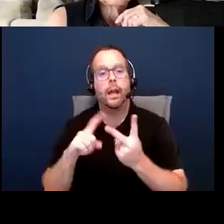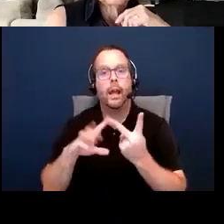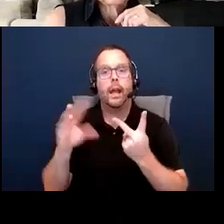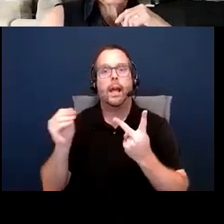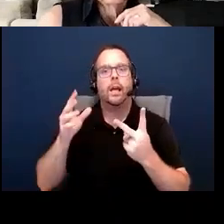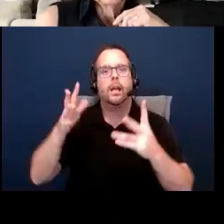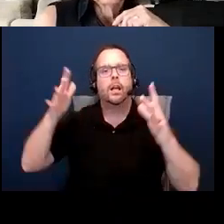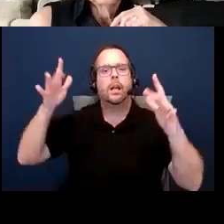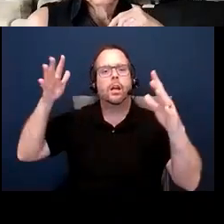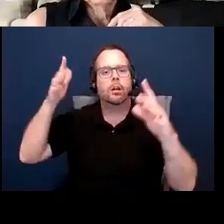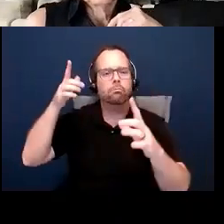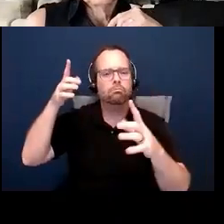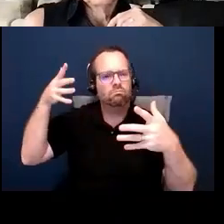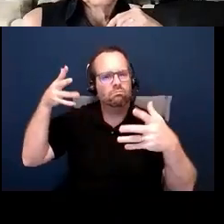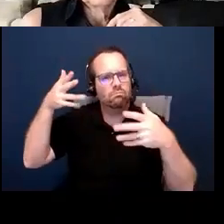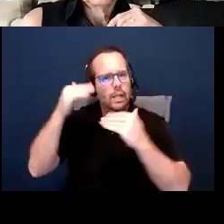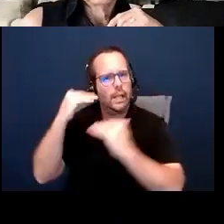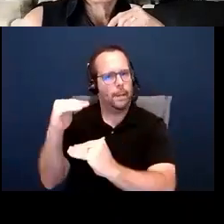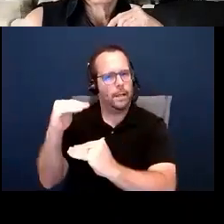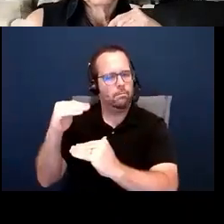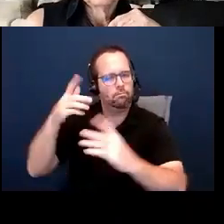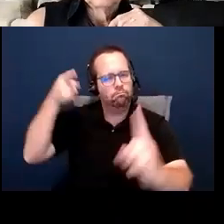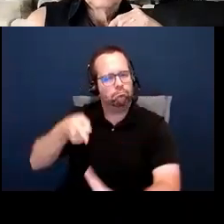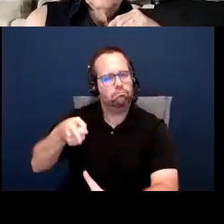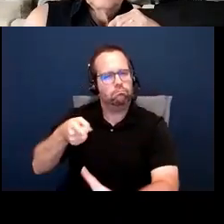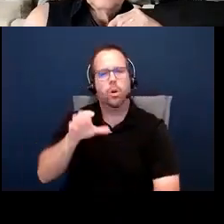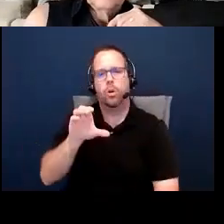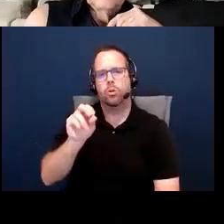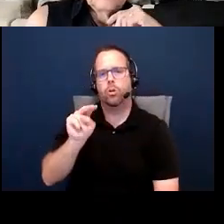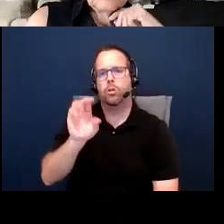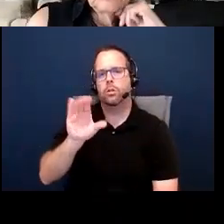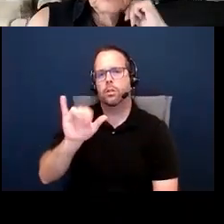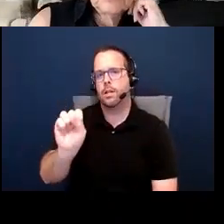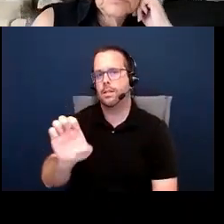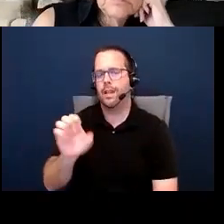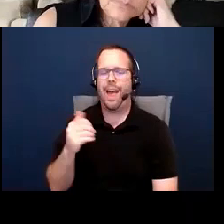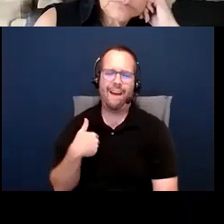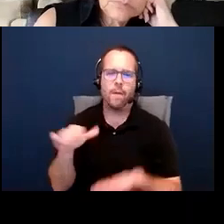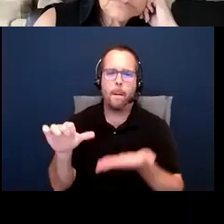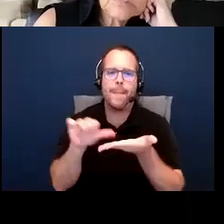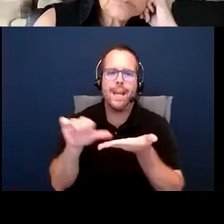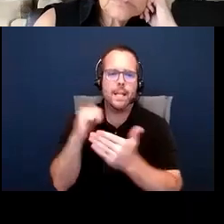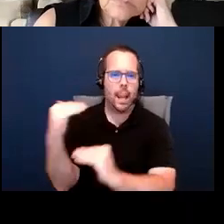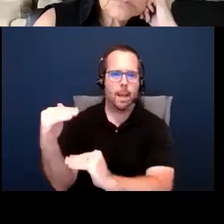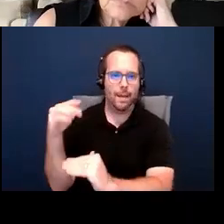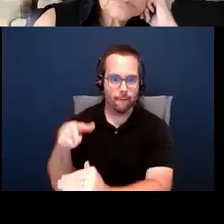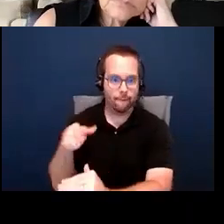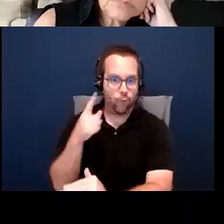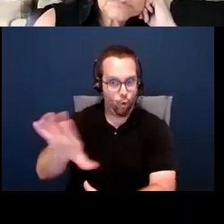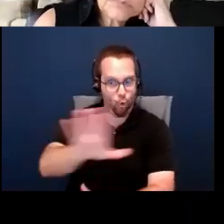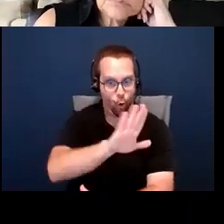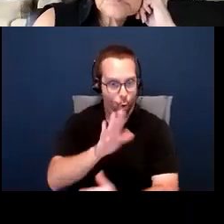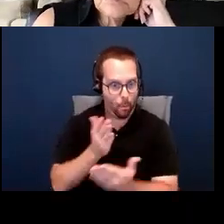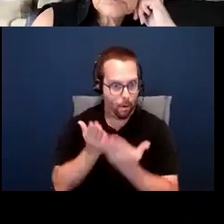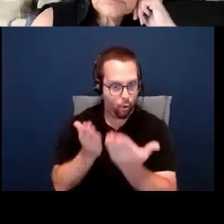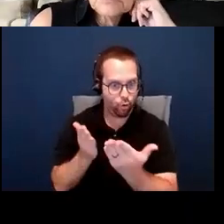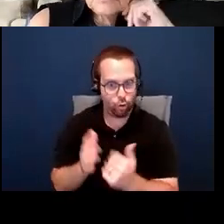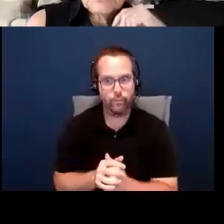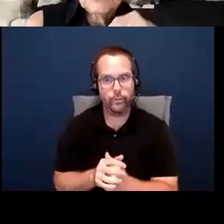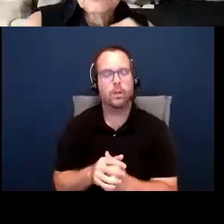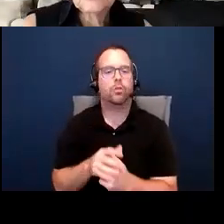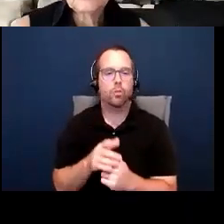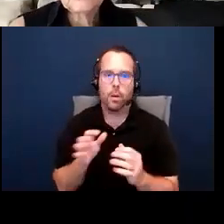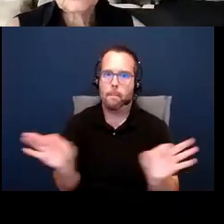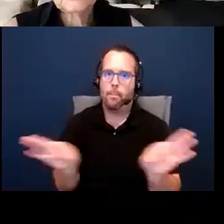page limitations that are set for the dissertation and for the research grant proposals, that your proposals are